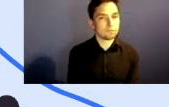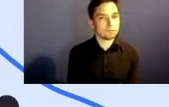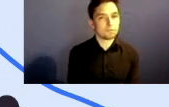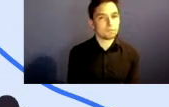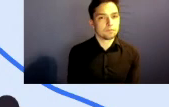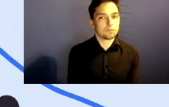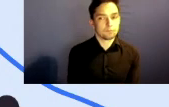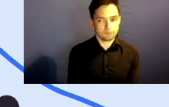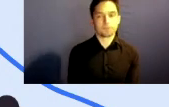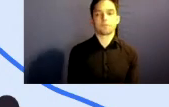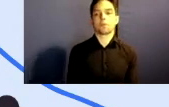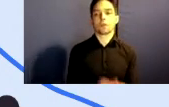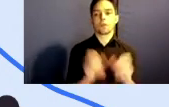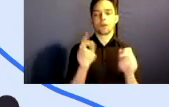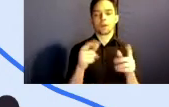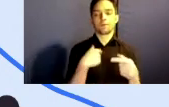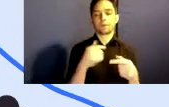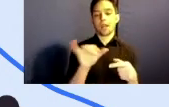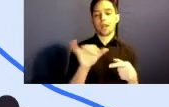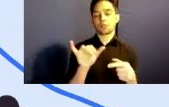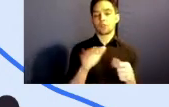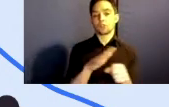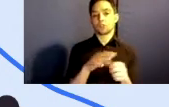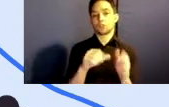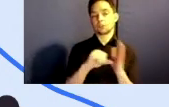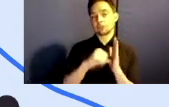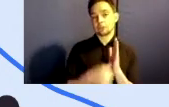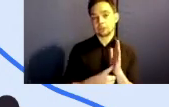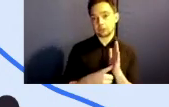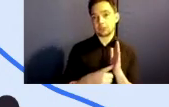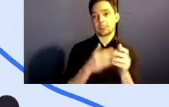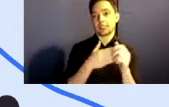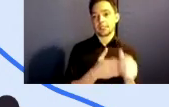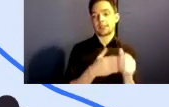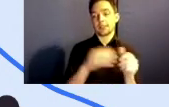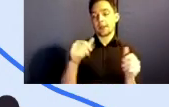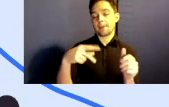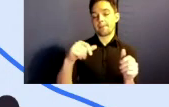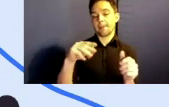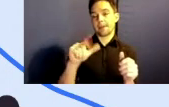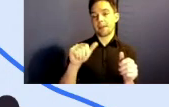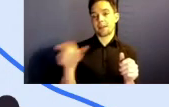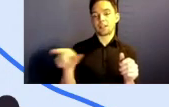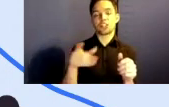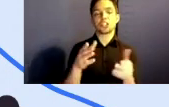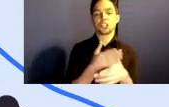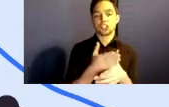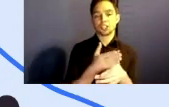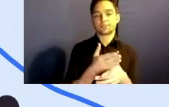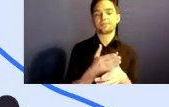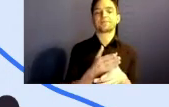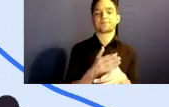Okay, so I would also stress that the guidance that Pamela shared, as she mentioned, is